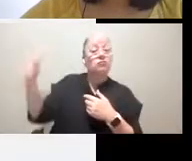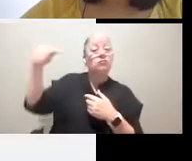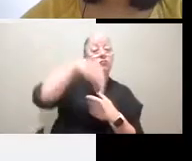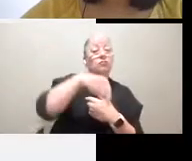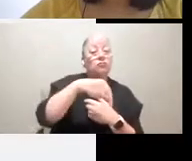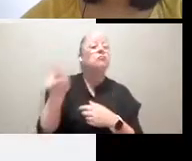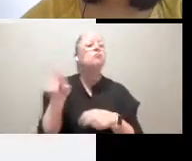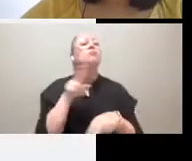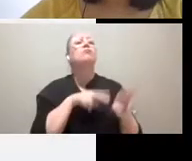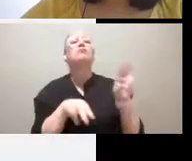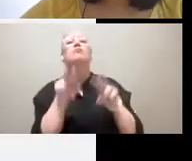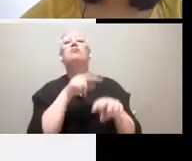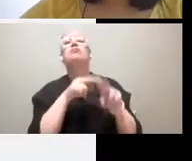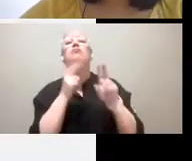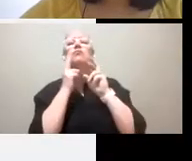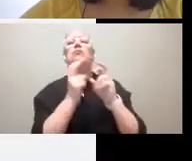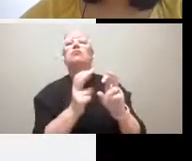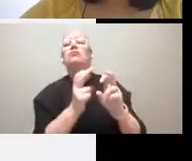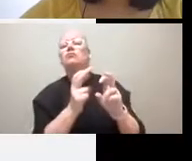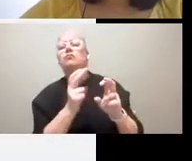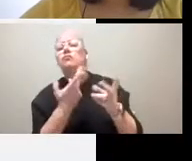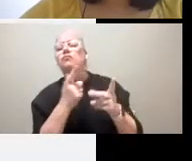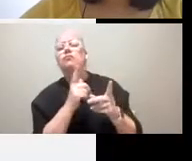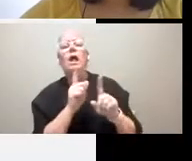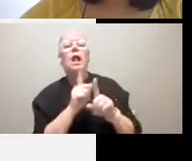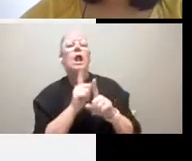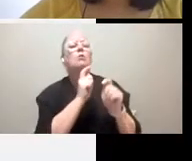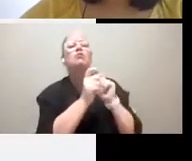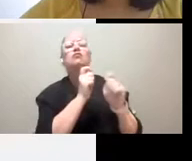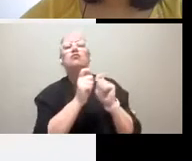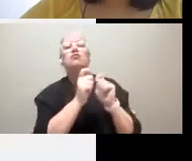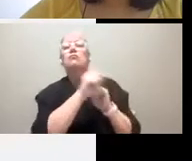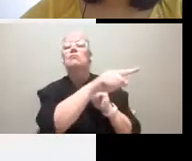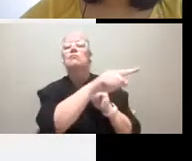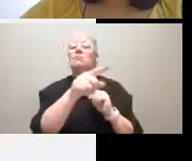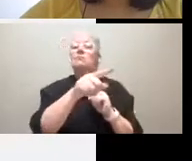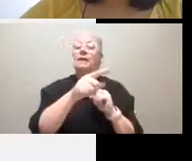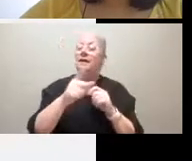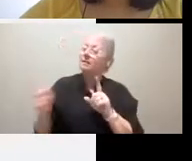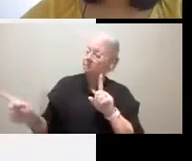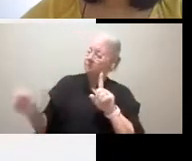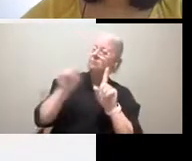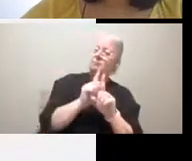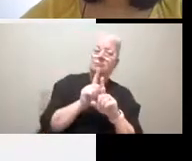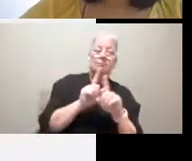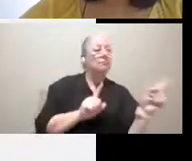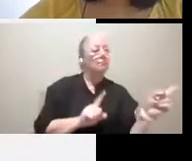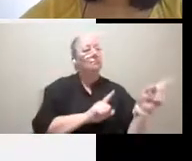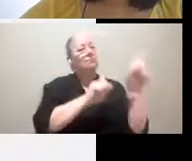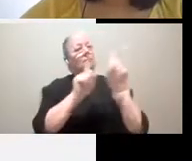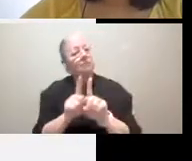government offices, they are not facilitated. So they would expect